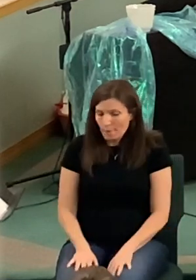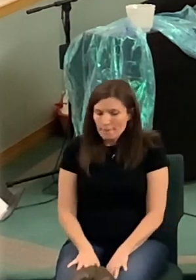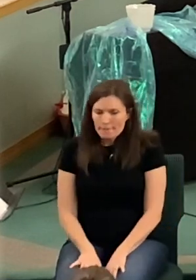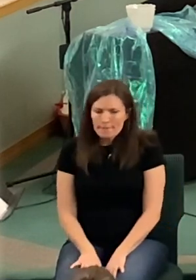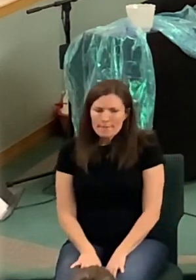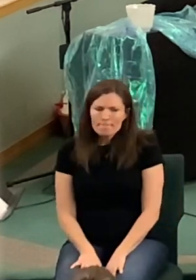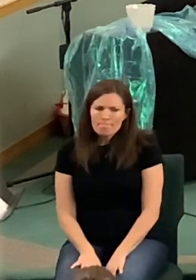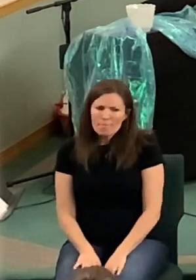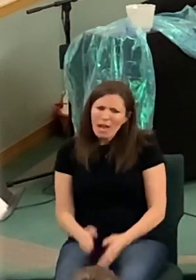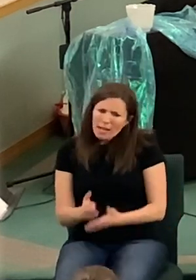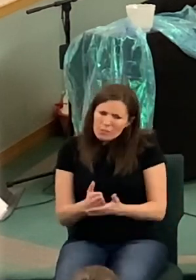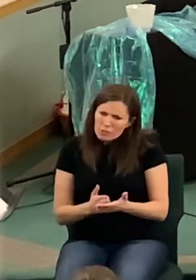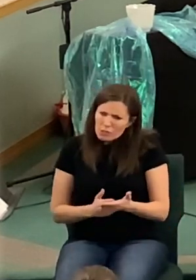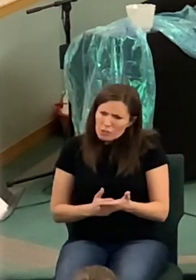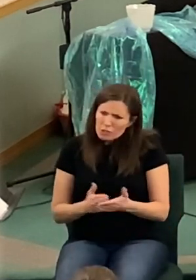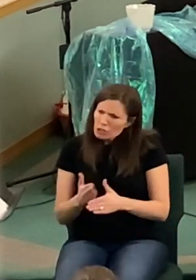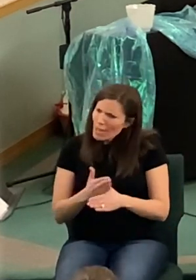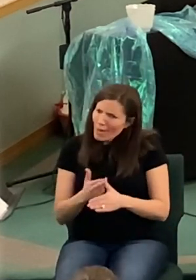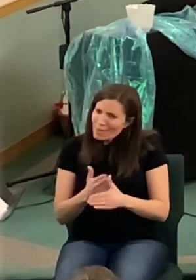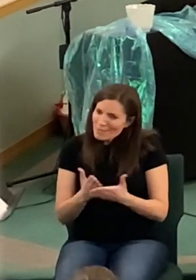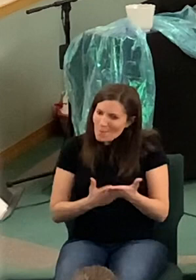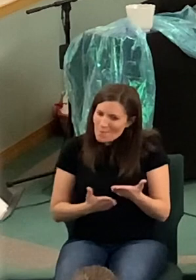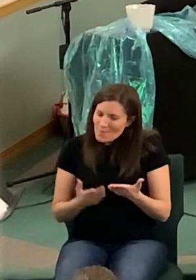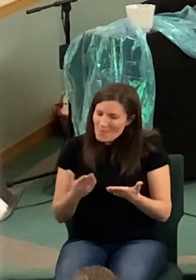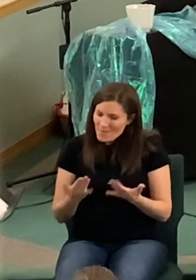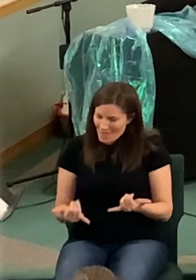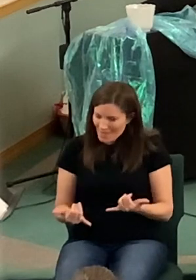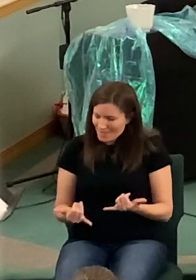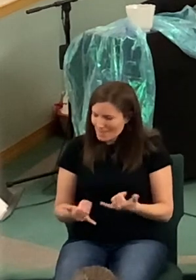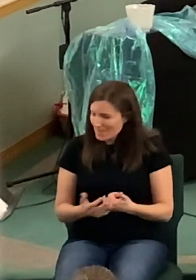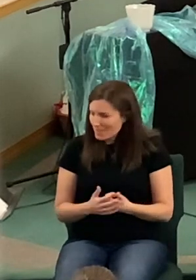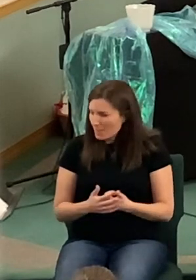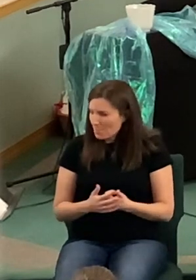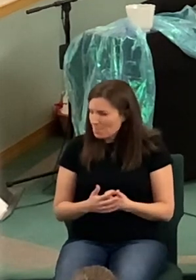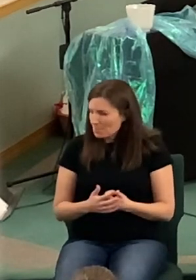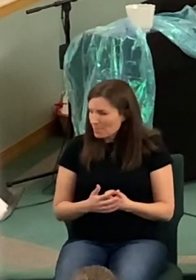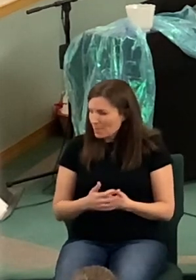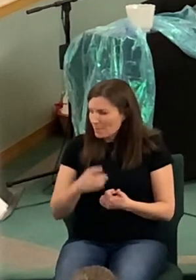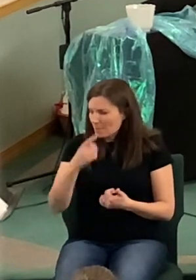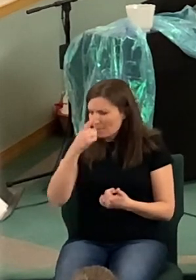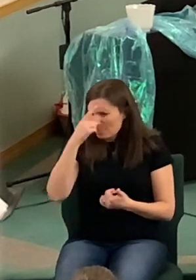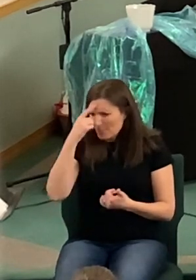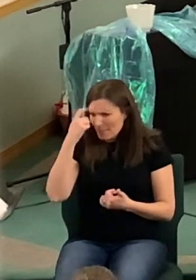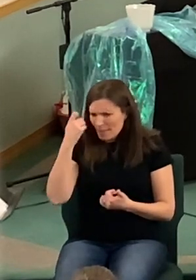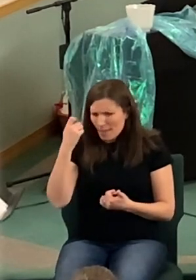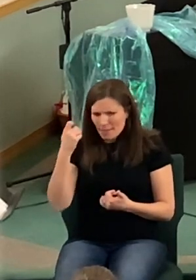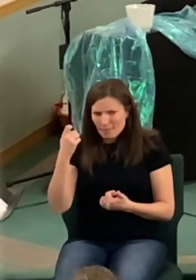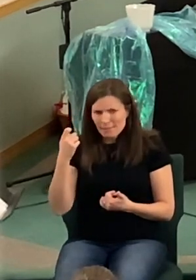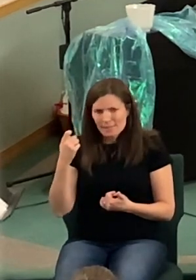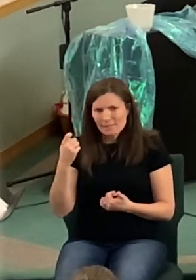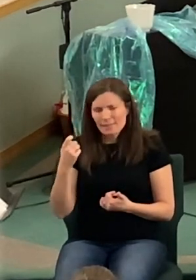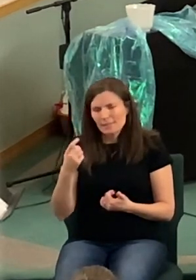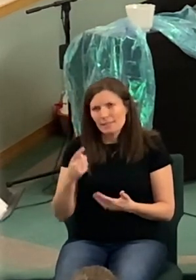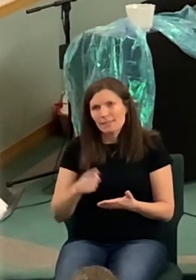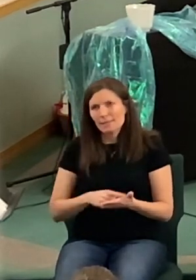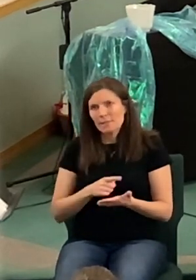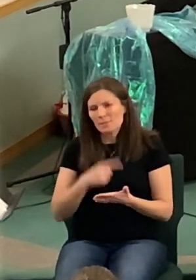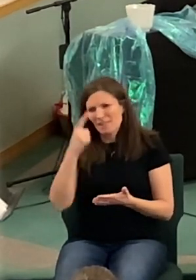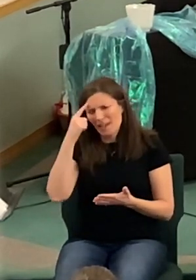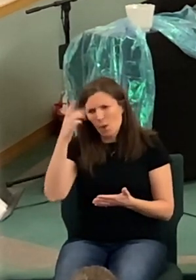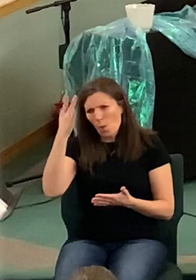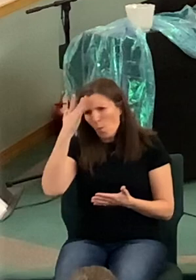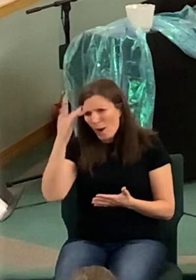And I'm sharing some of this with you because if you're like me, sometimes as you talk to people, they ask you questions. Why didn't Paul or Jesus